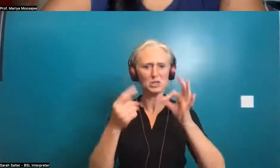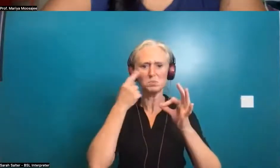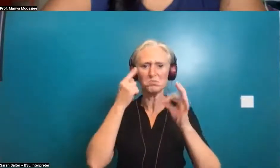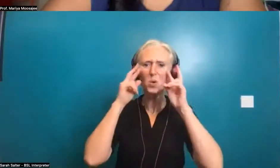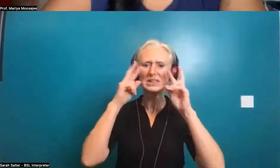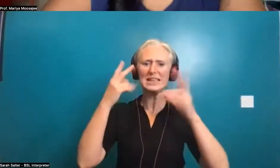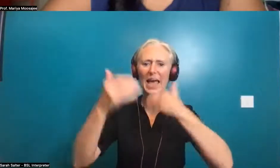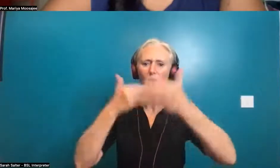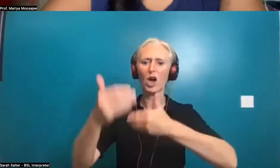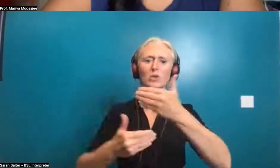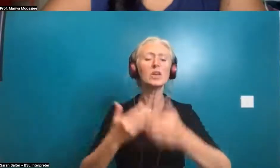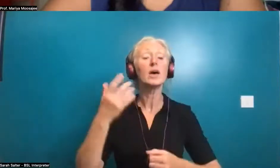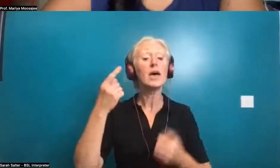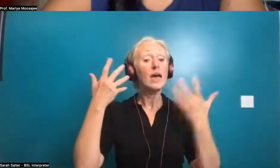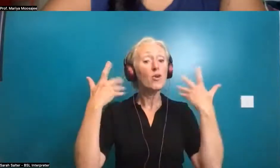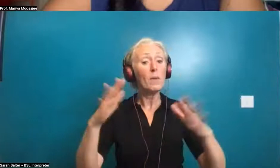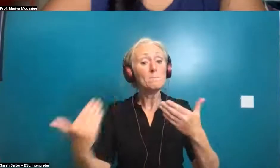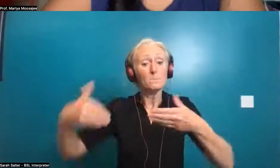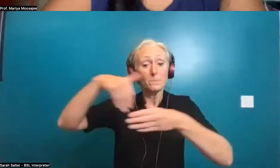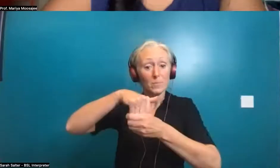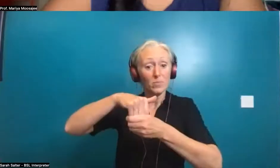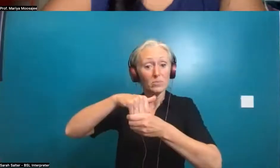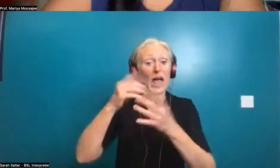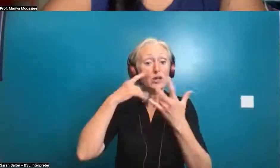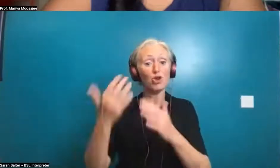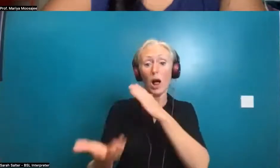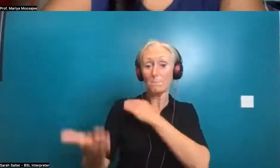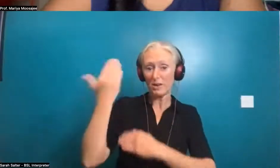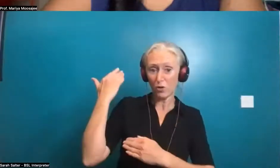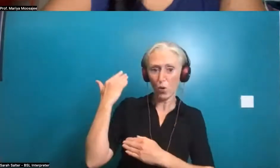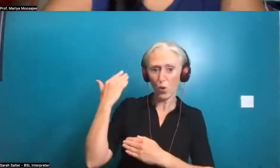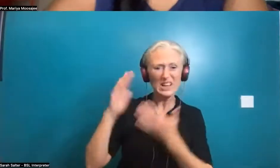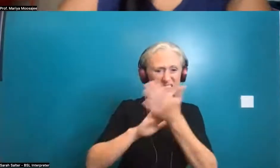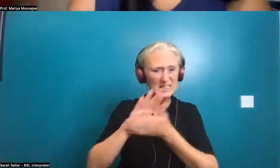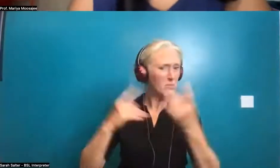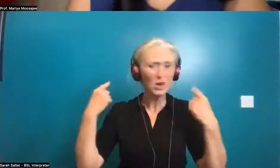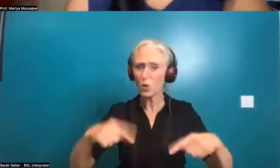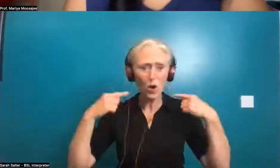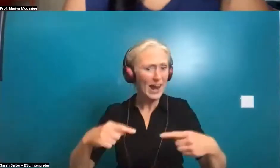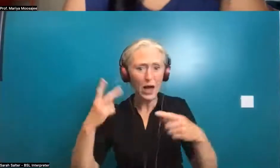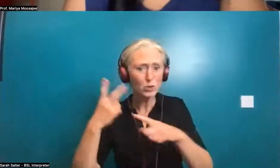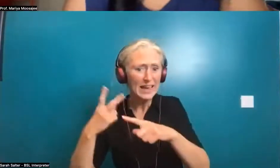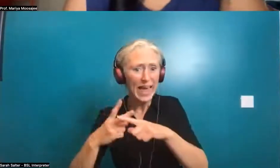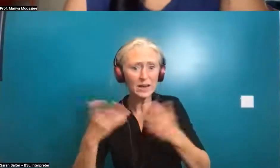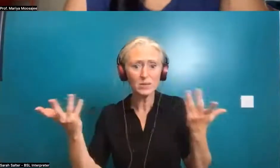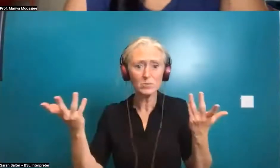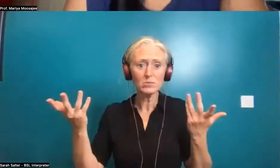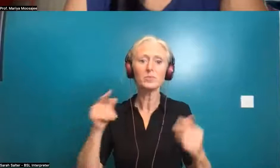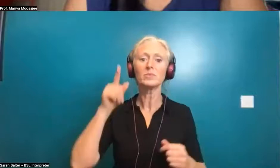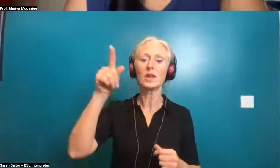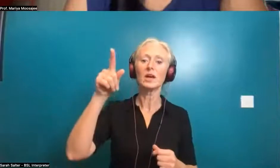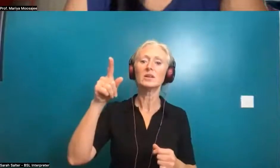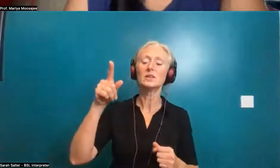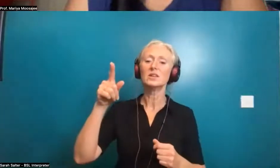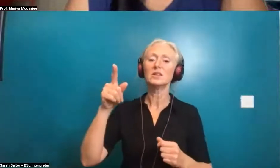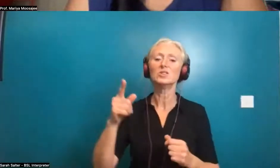had a question: if you participate in one trial, does that prevent you from taking part in a future trial? Well, so it depends on the trial